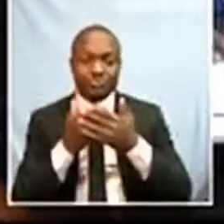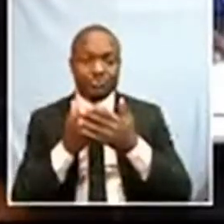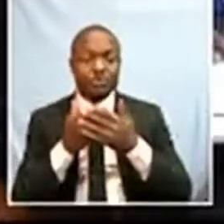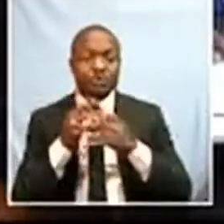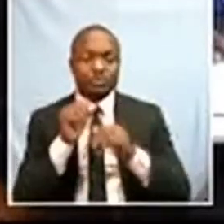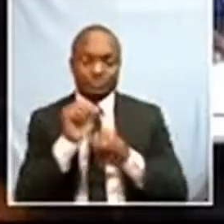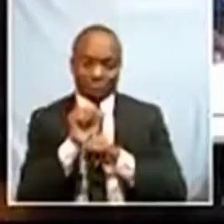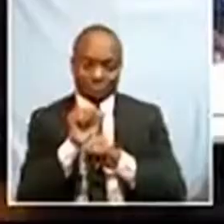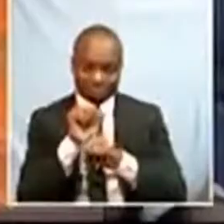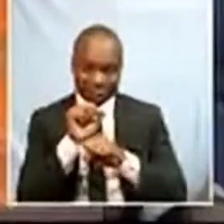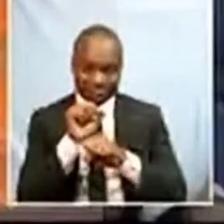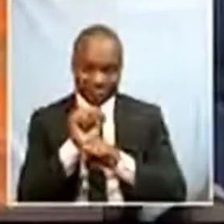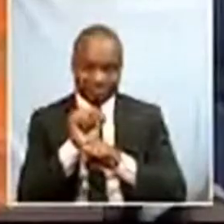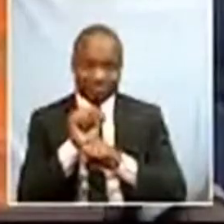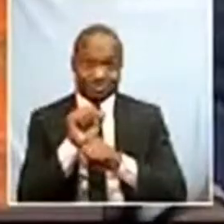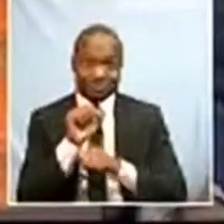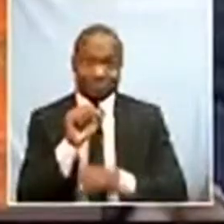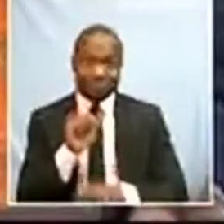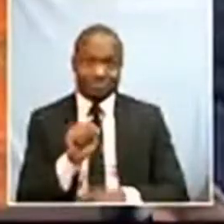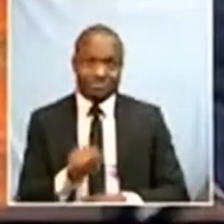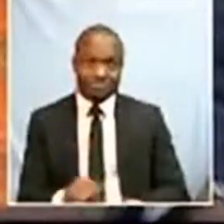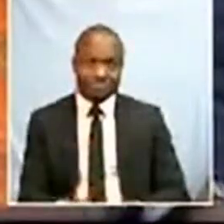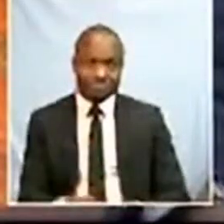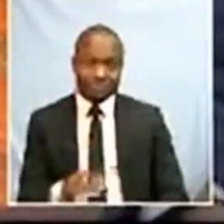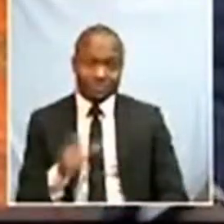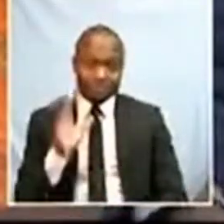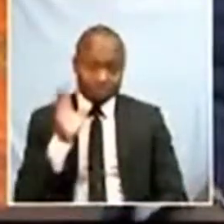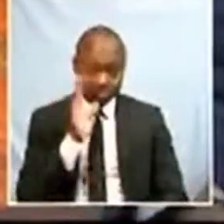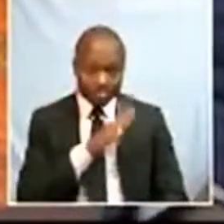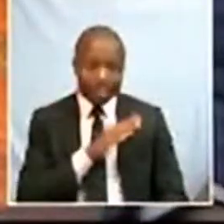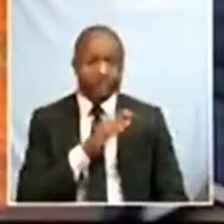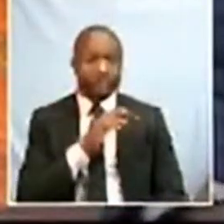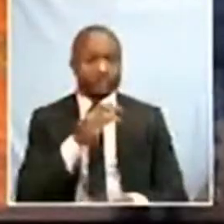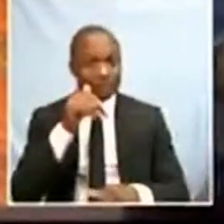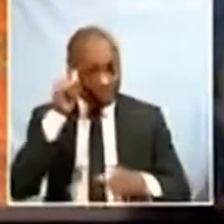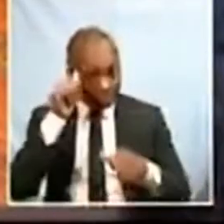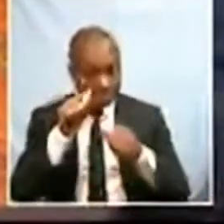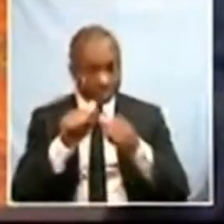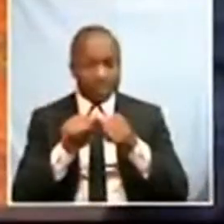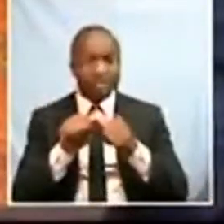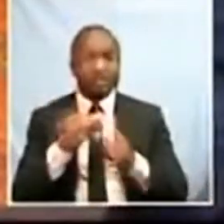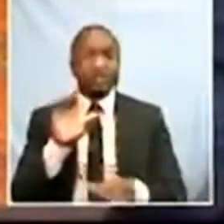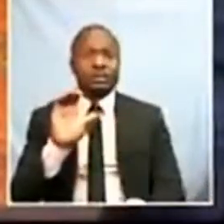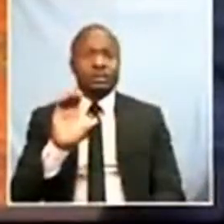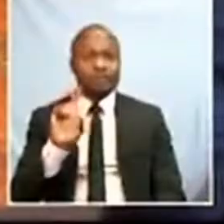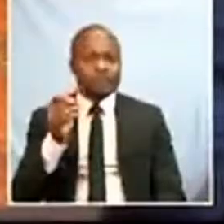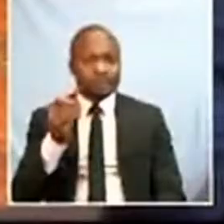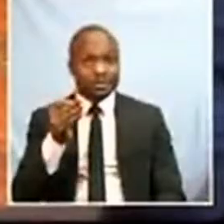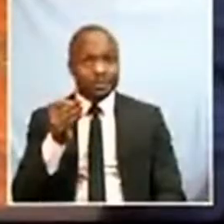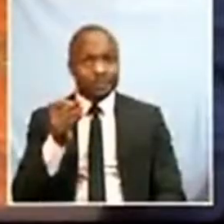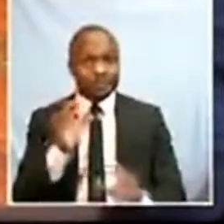exercise has been resolved by the CDF committee.